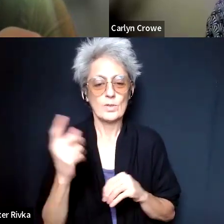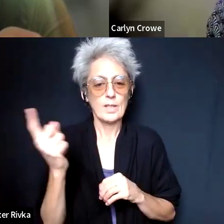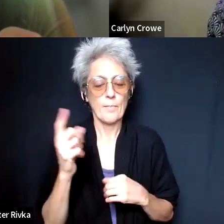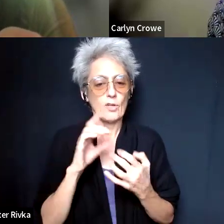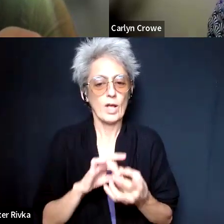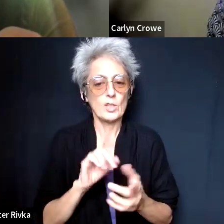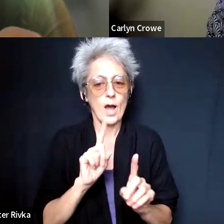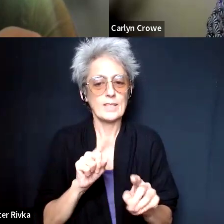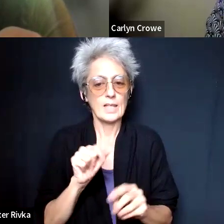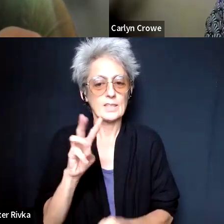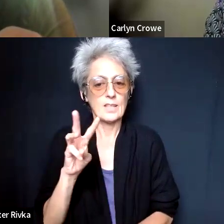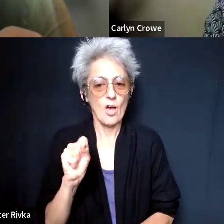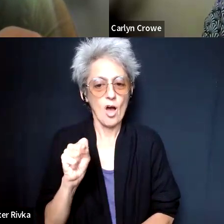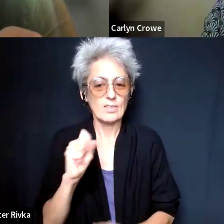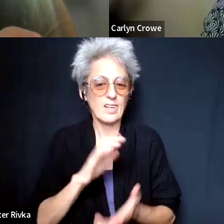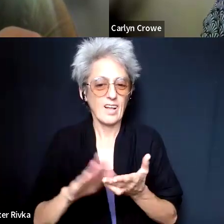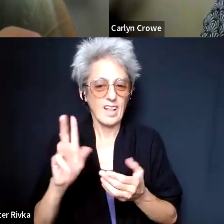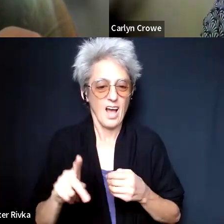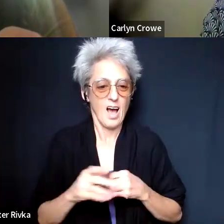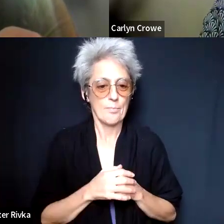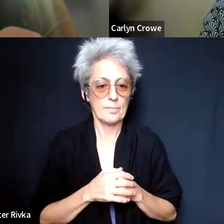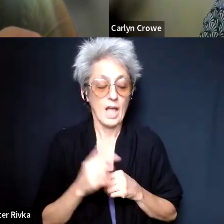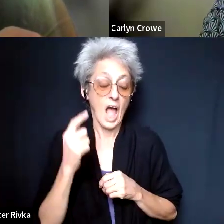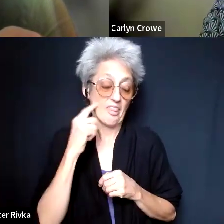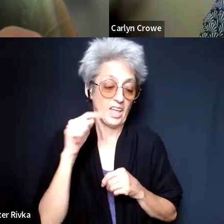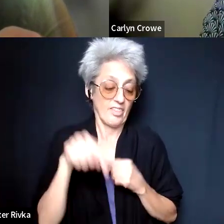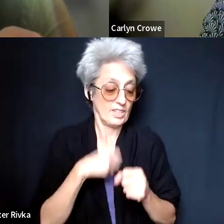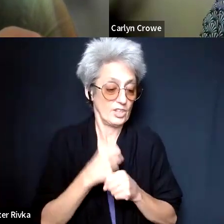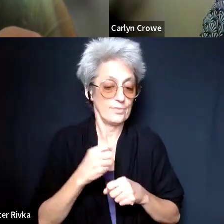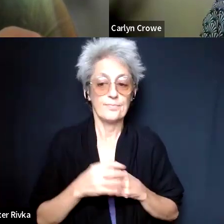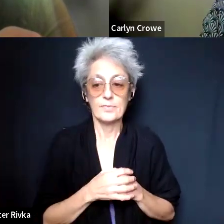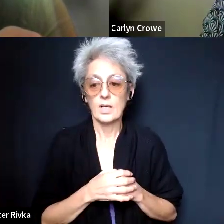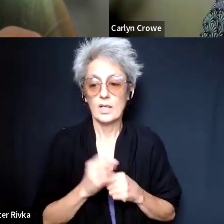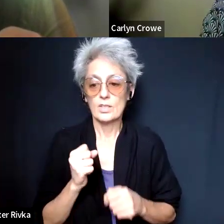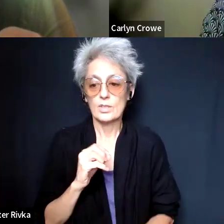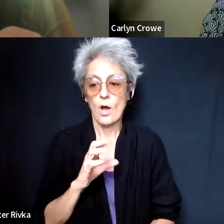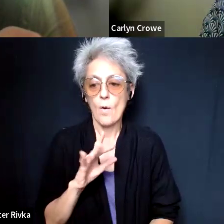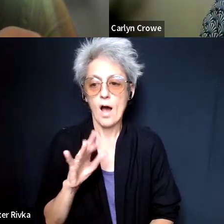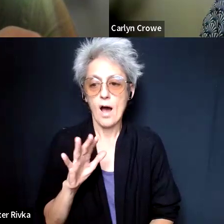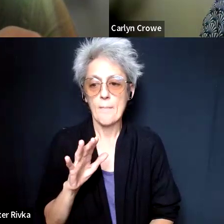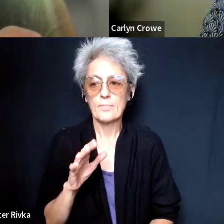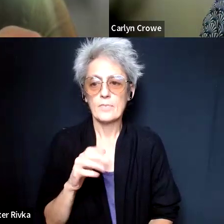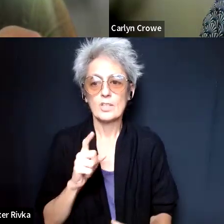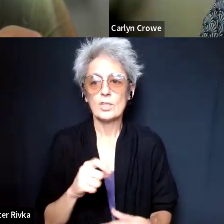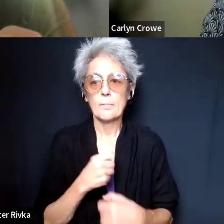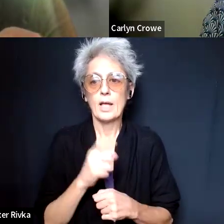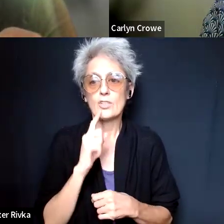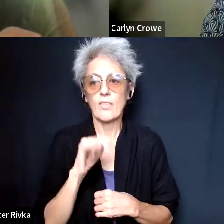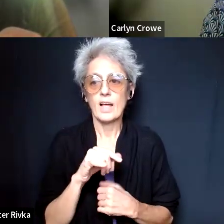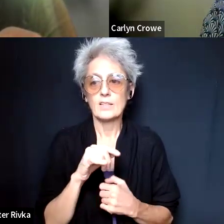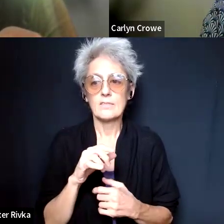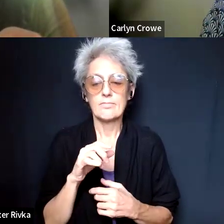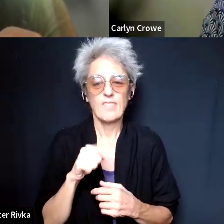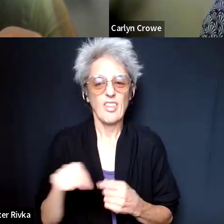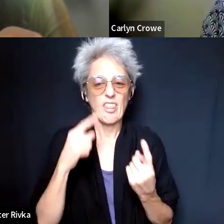to clean it up, I think, this year. So you definitely want to make sure that's in their thought process. And